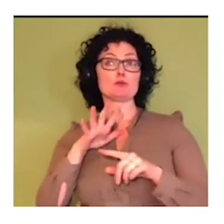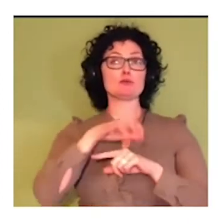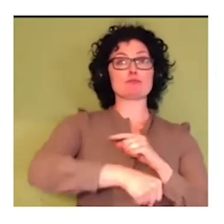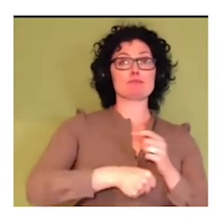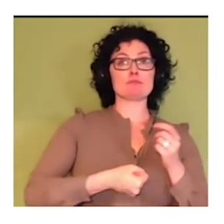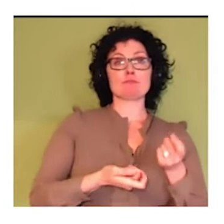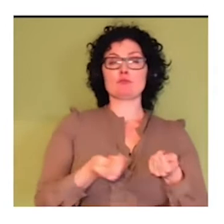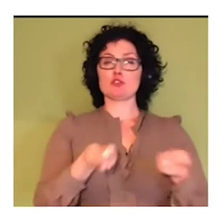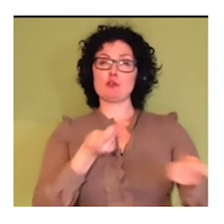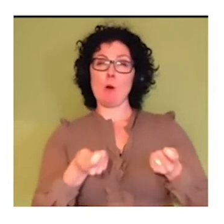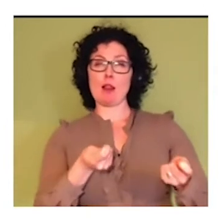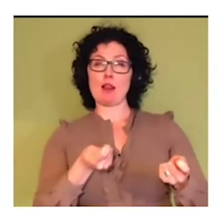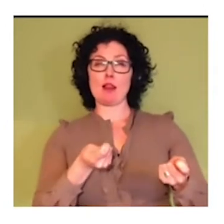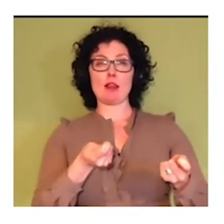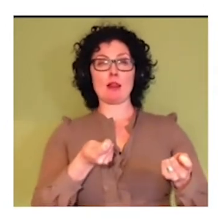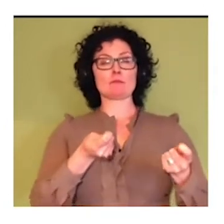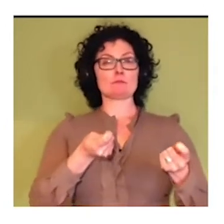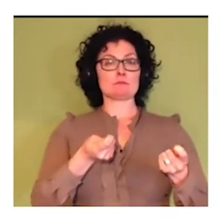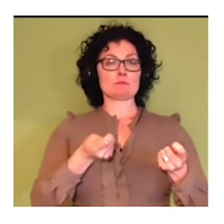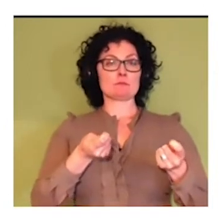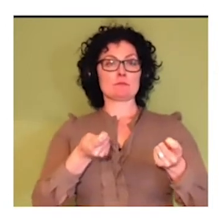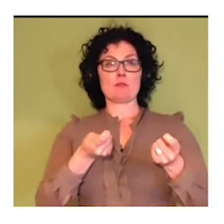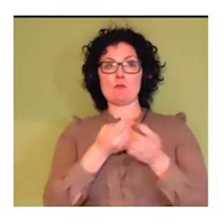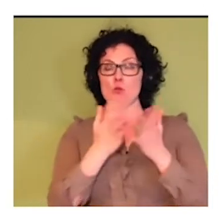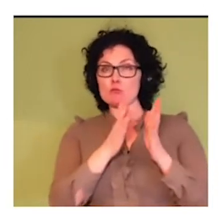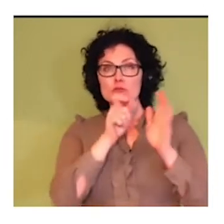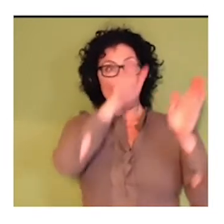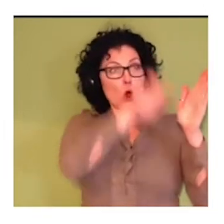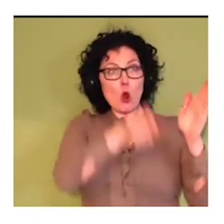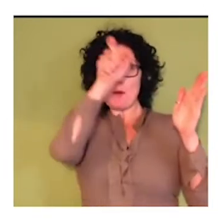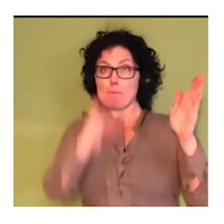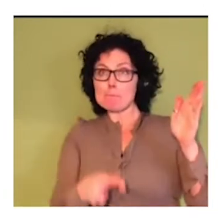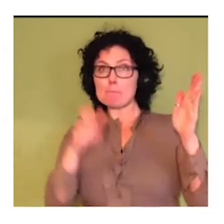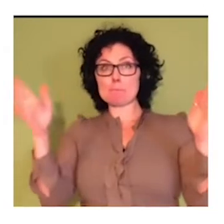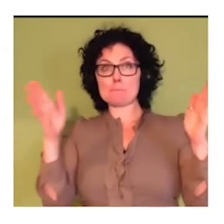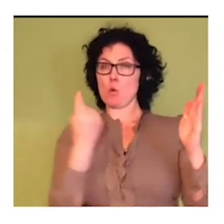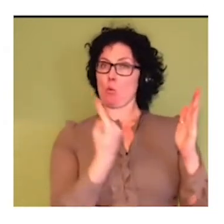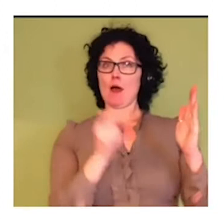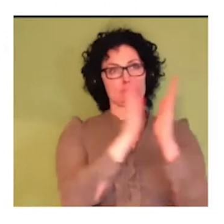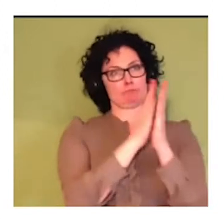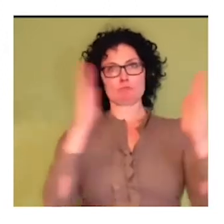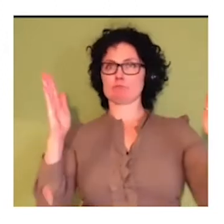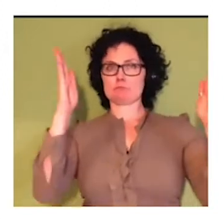justification and whether we want 1 or 2 columns of text shown on the display, so that's nice to see.